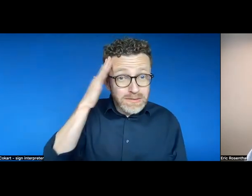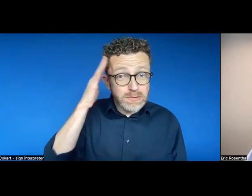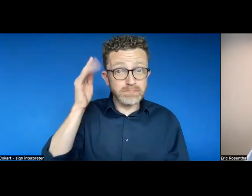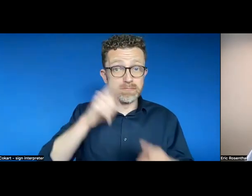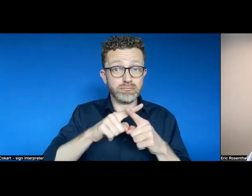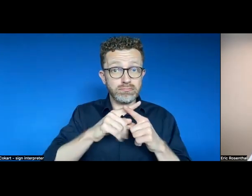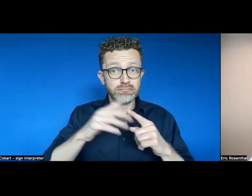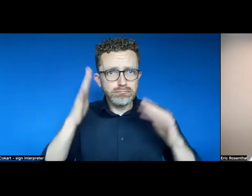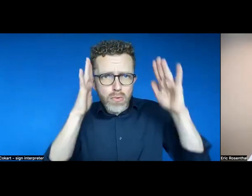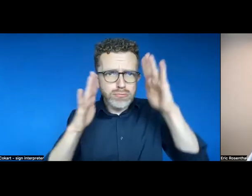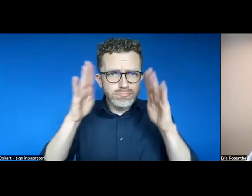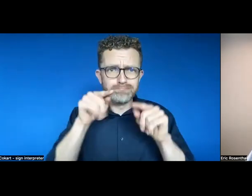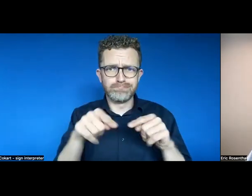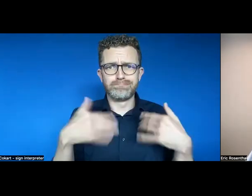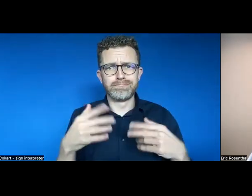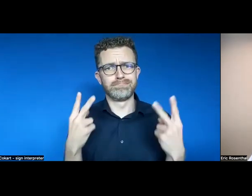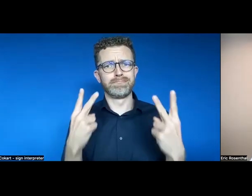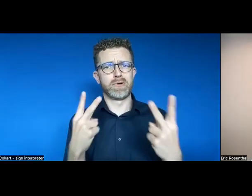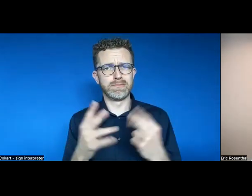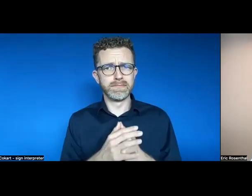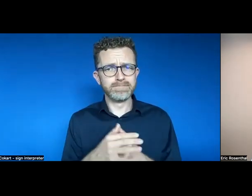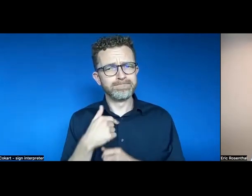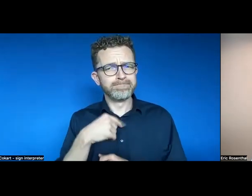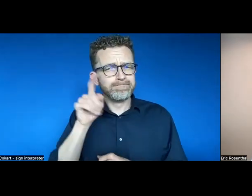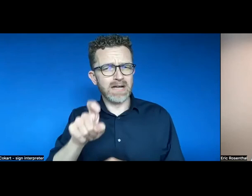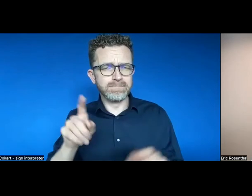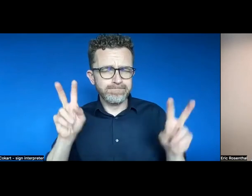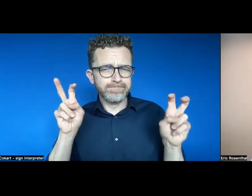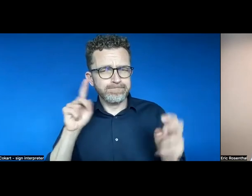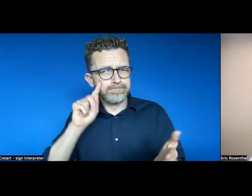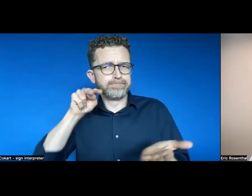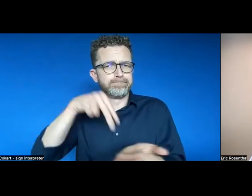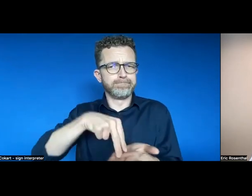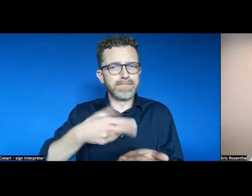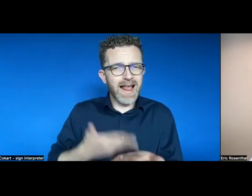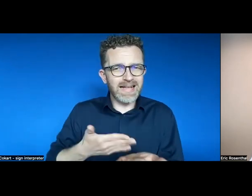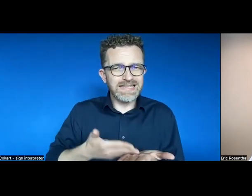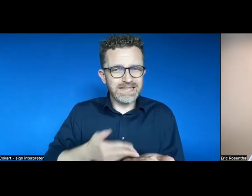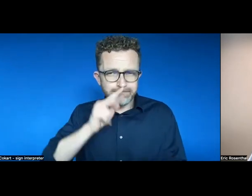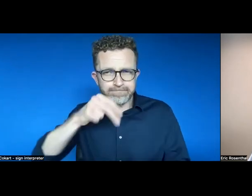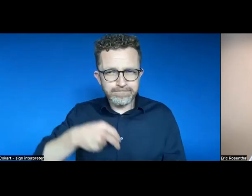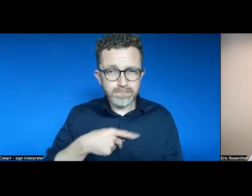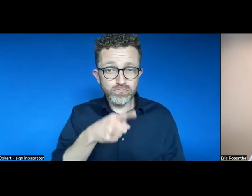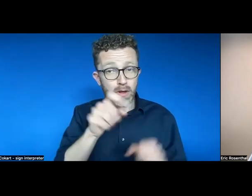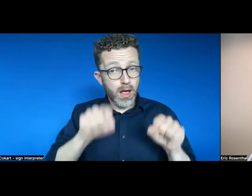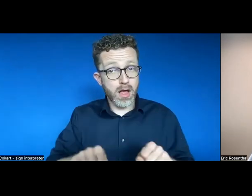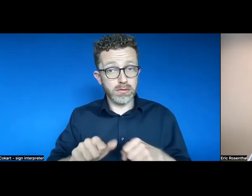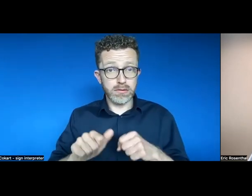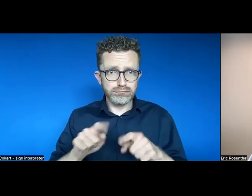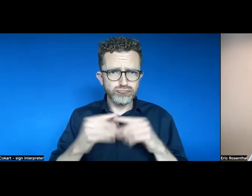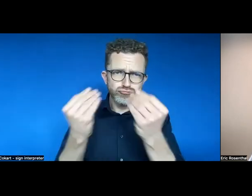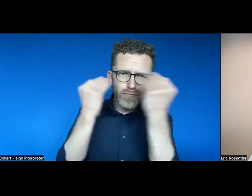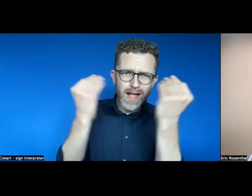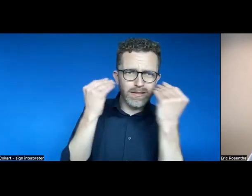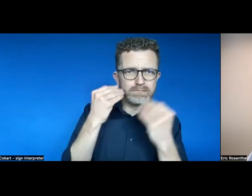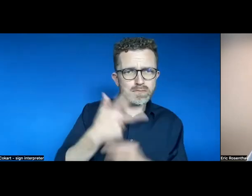elected representatives, go to your political representatives, and demand of your governments that international foreign